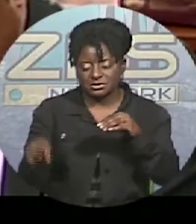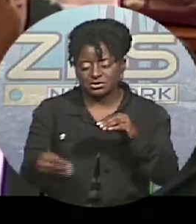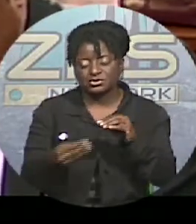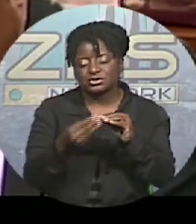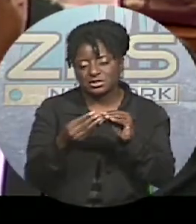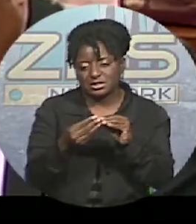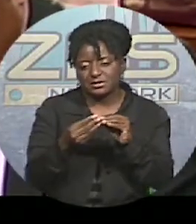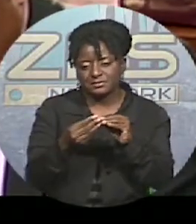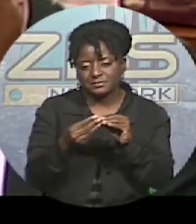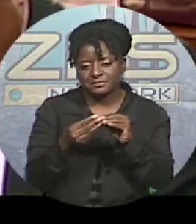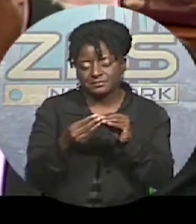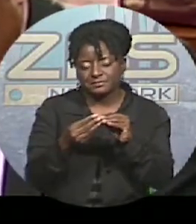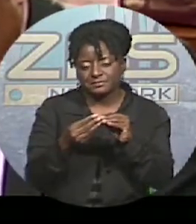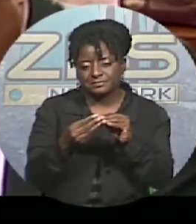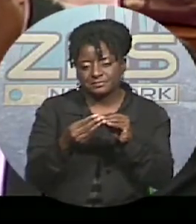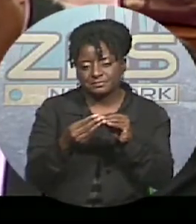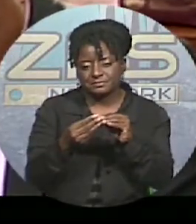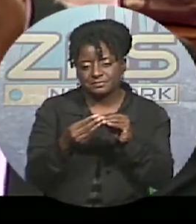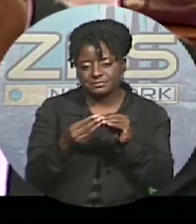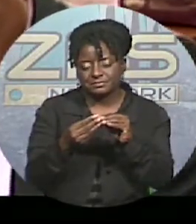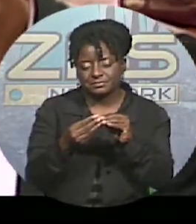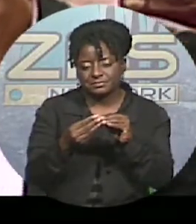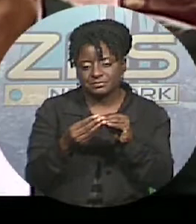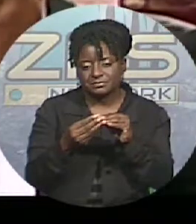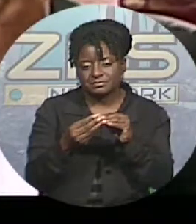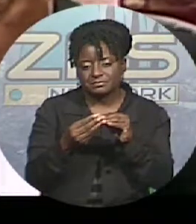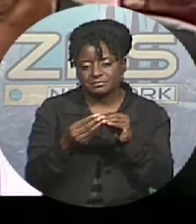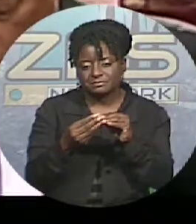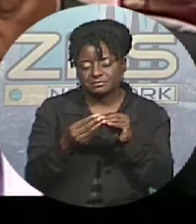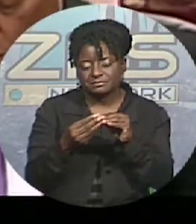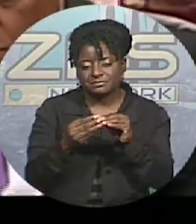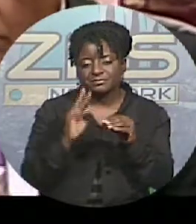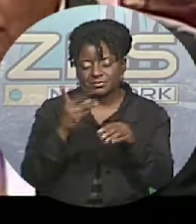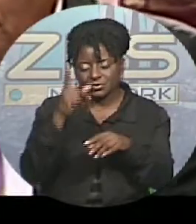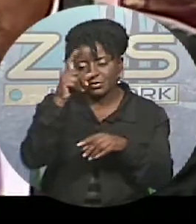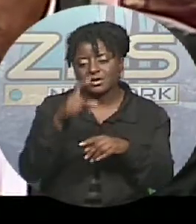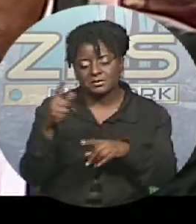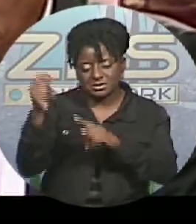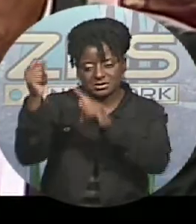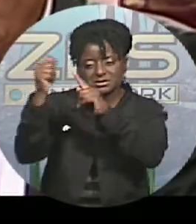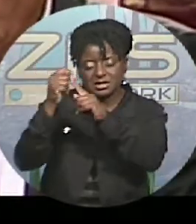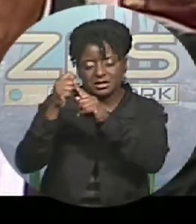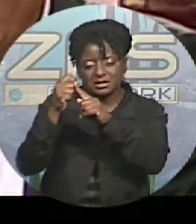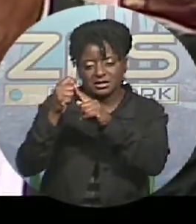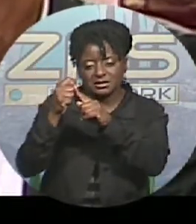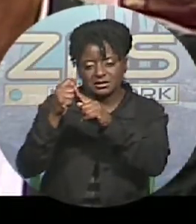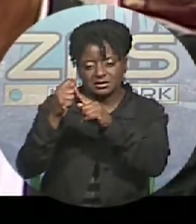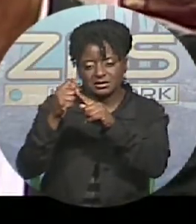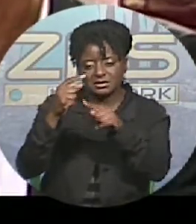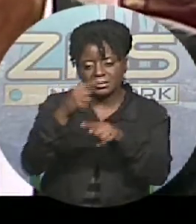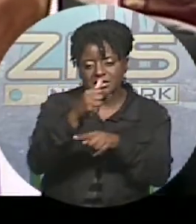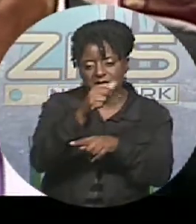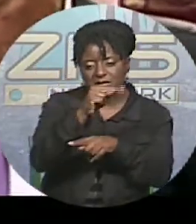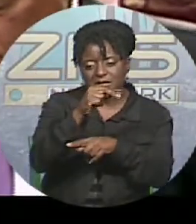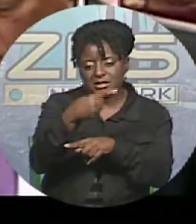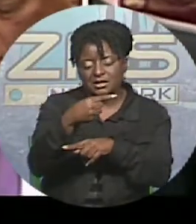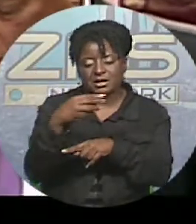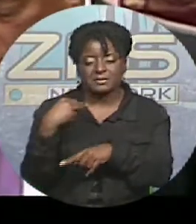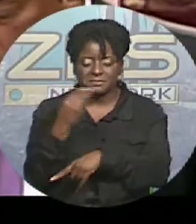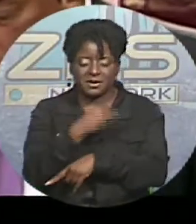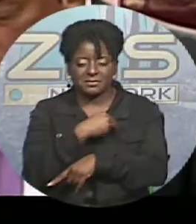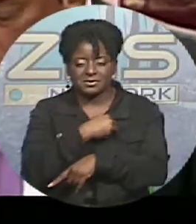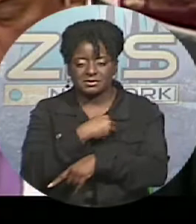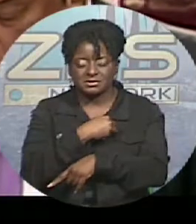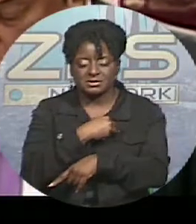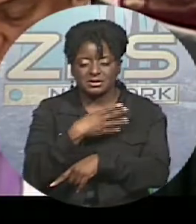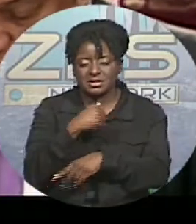Speaker, we have to target gang members, gang leaders,